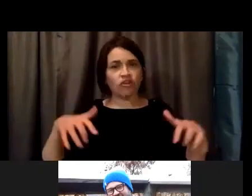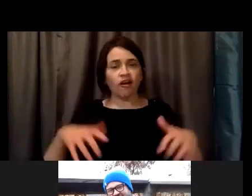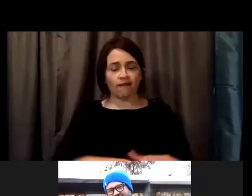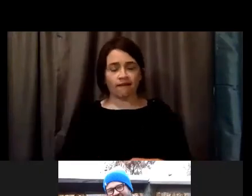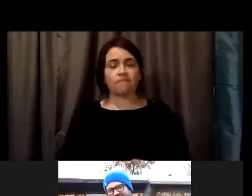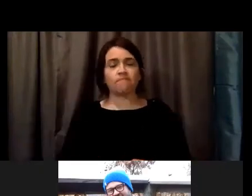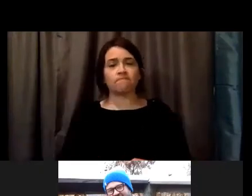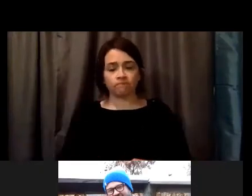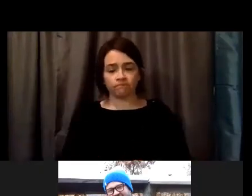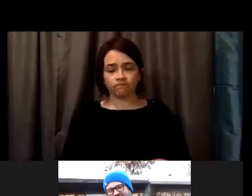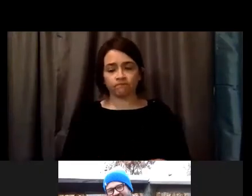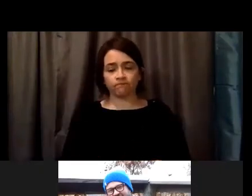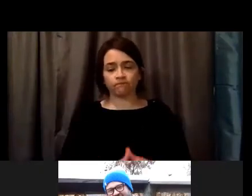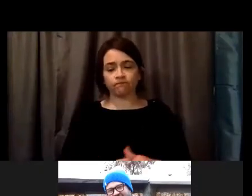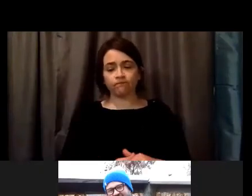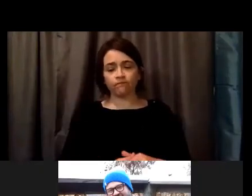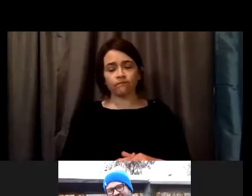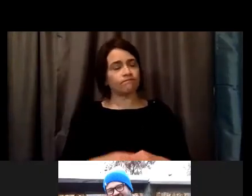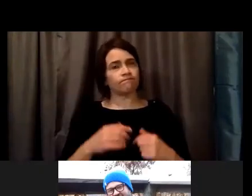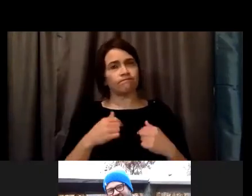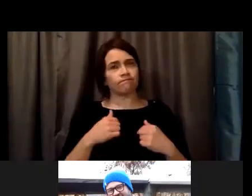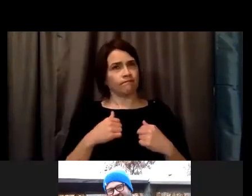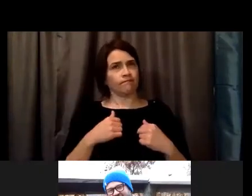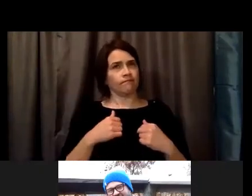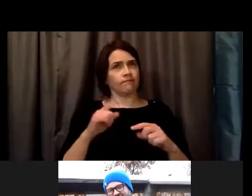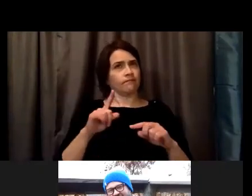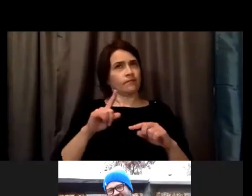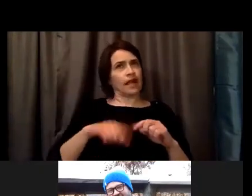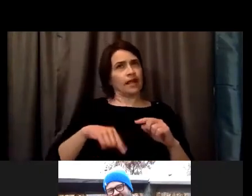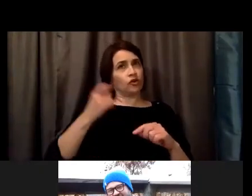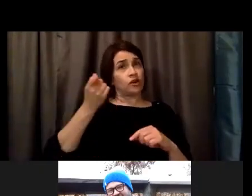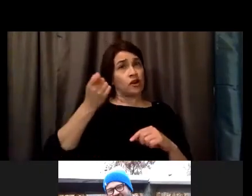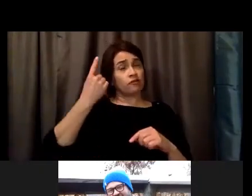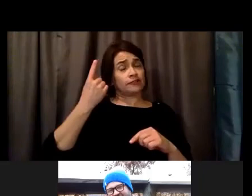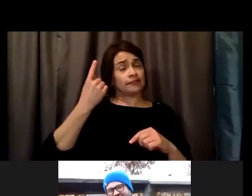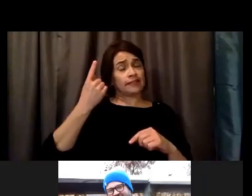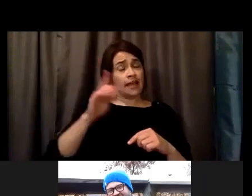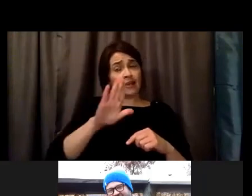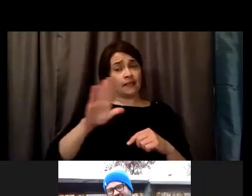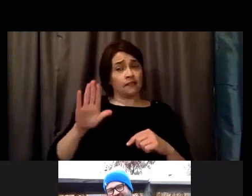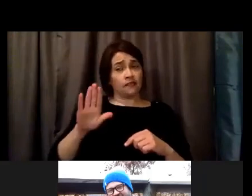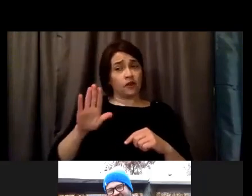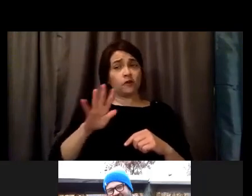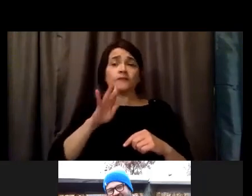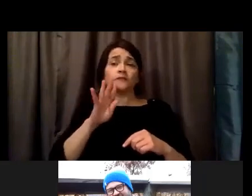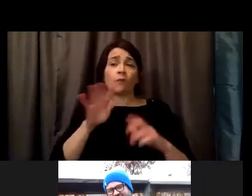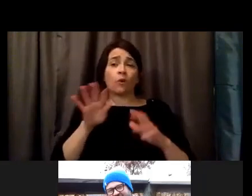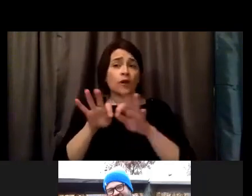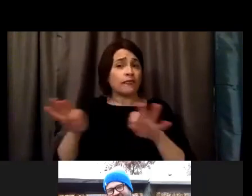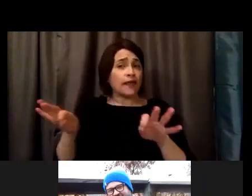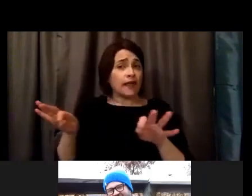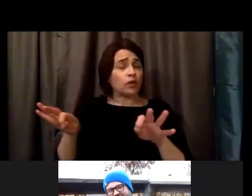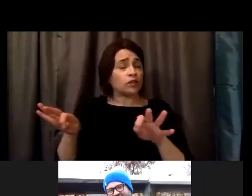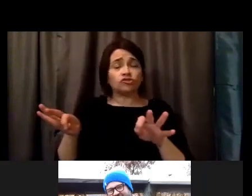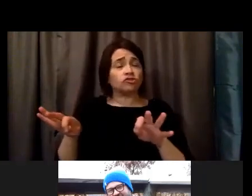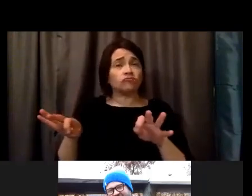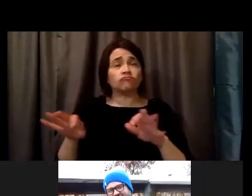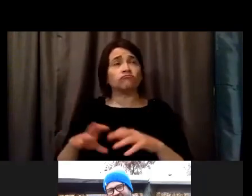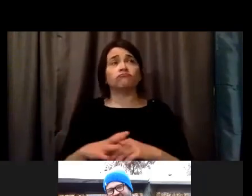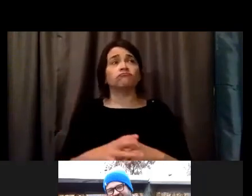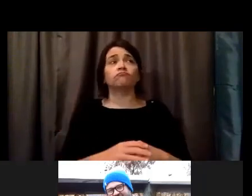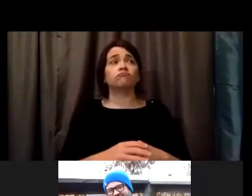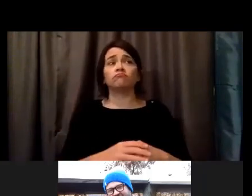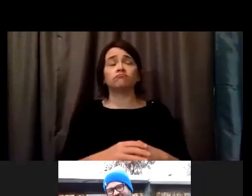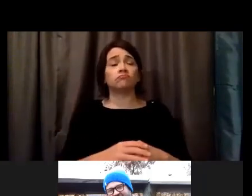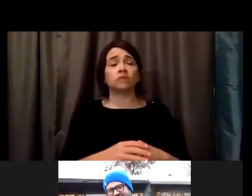I couldn't understand the Khmer spoken language at the local level. Whenever we